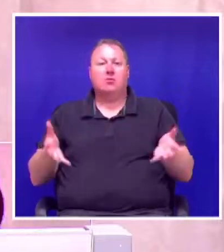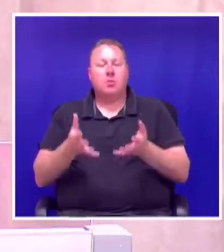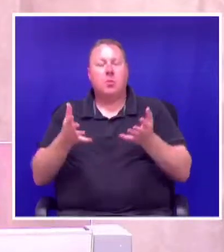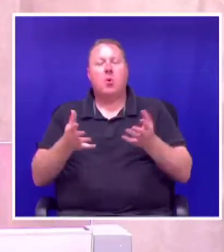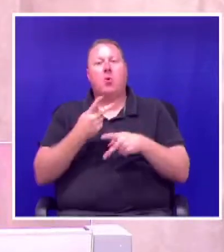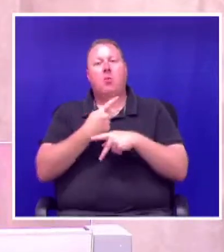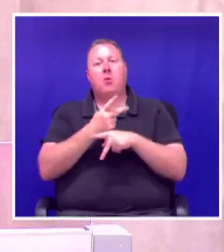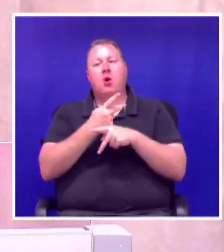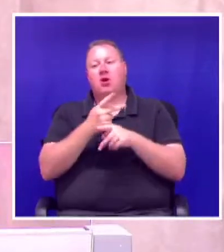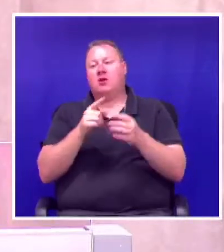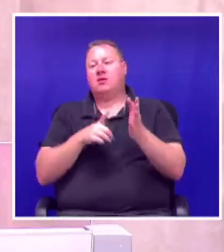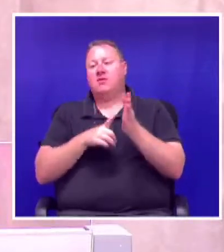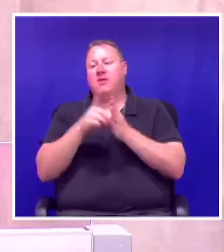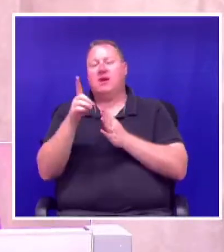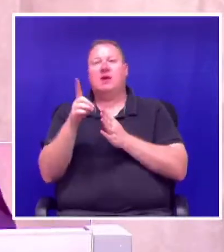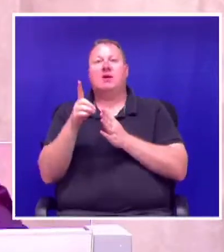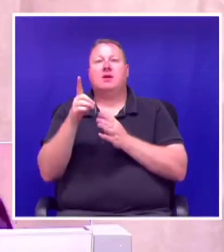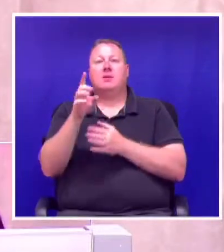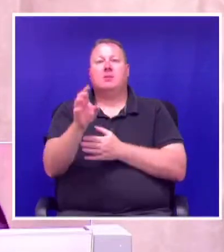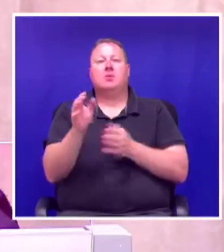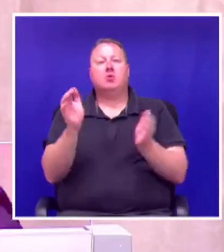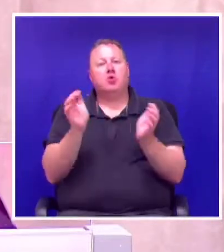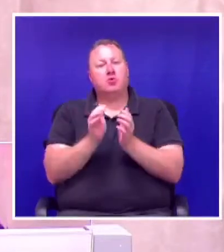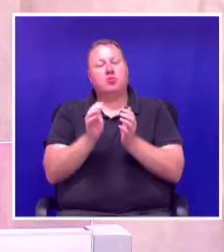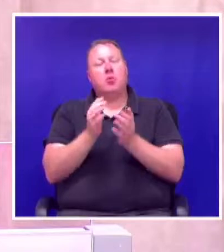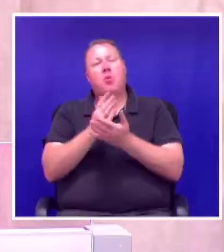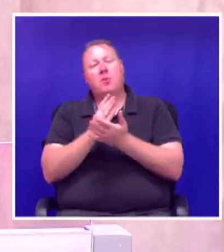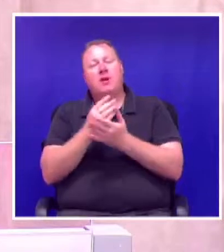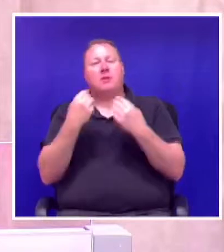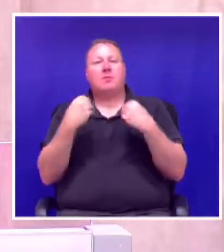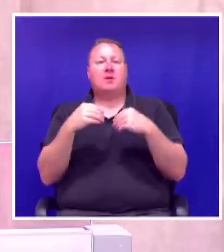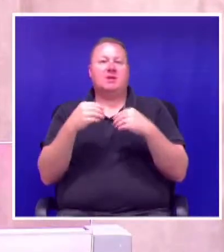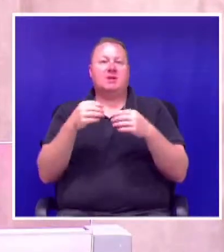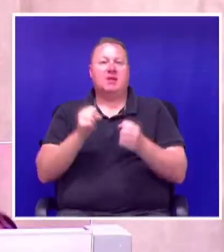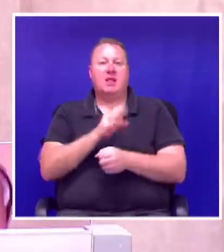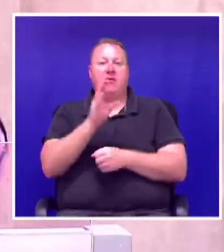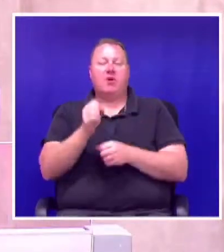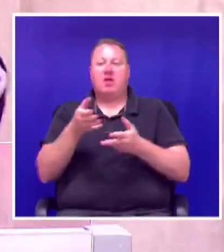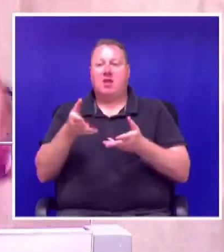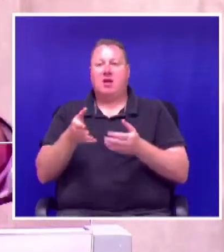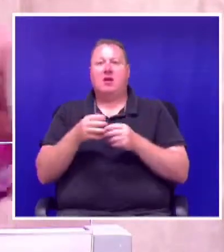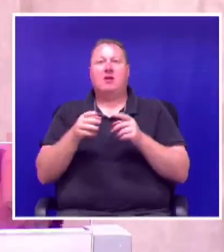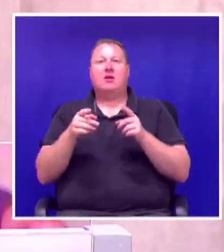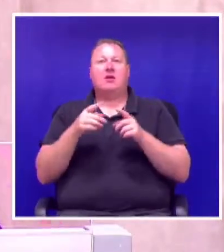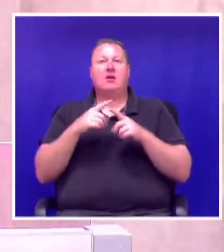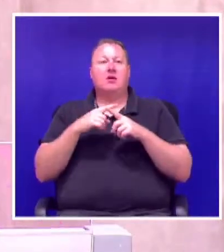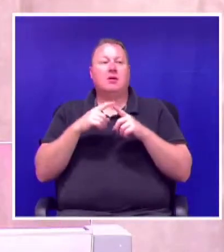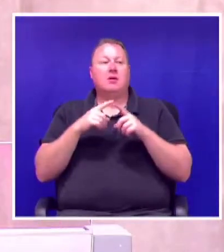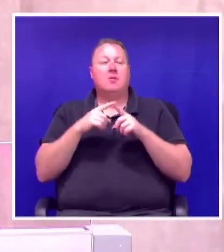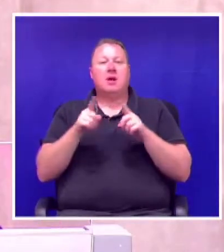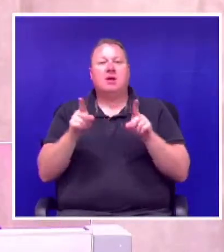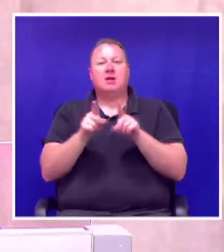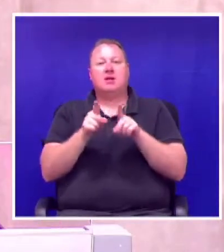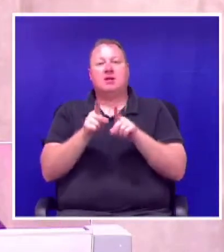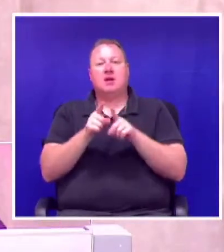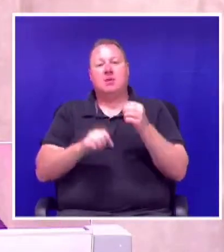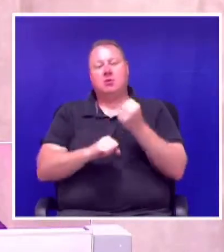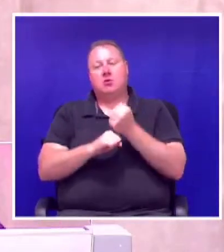are being developed by small, medium enterprises, but also drumming support for